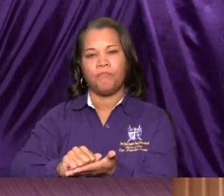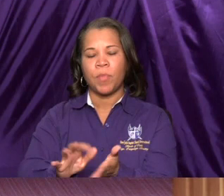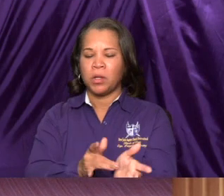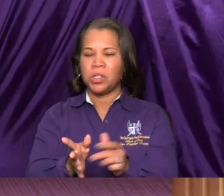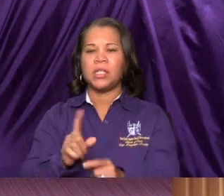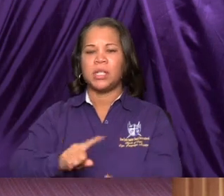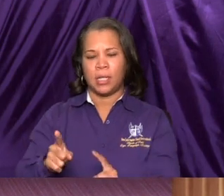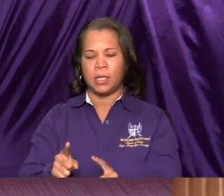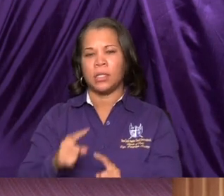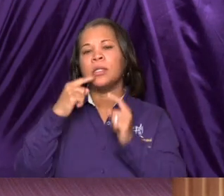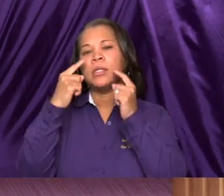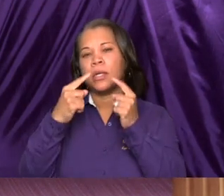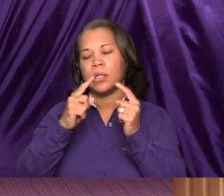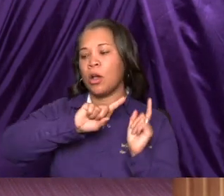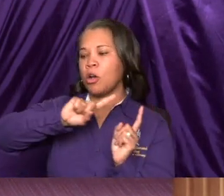Jesus says, go and wash.